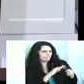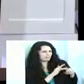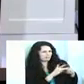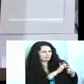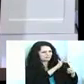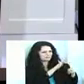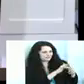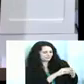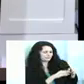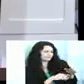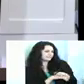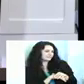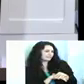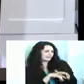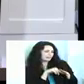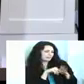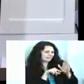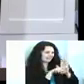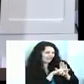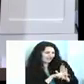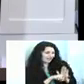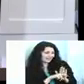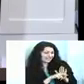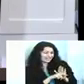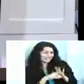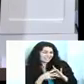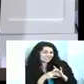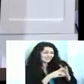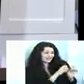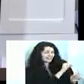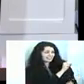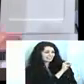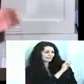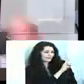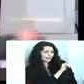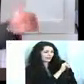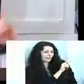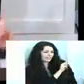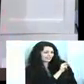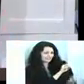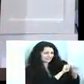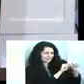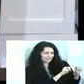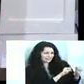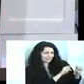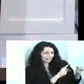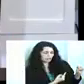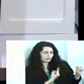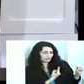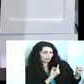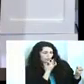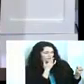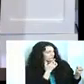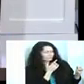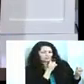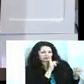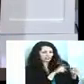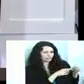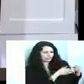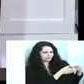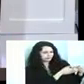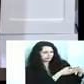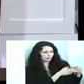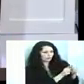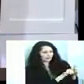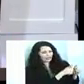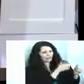Samaritan system. And she was at the well on her own because she could not travel with the other women. They had